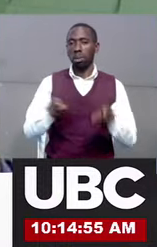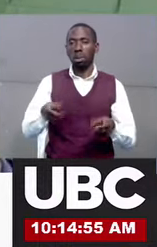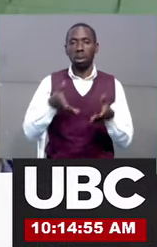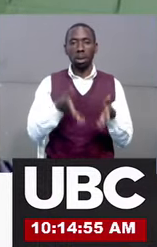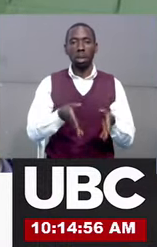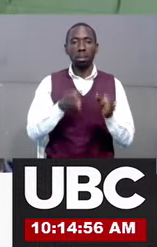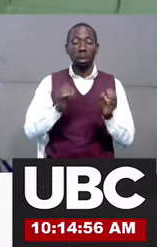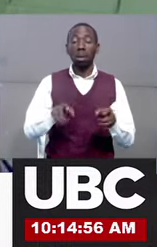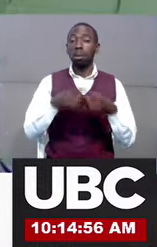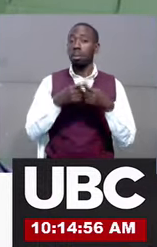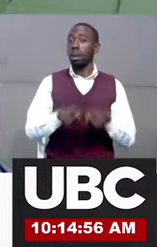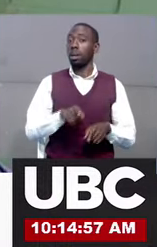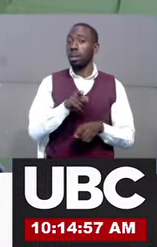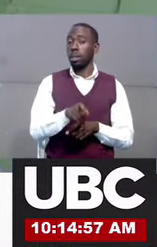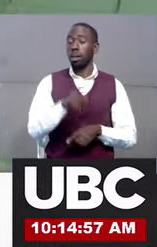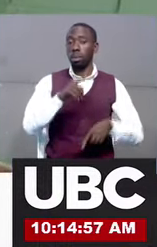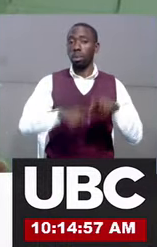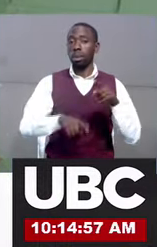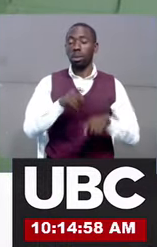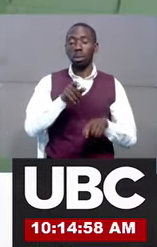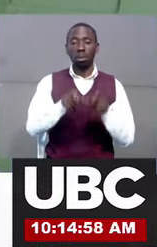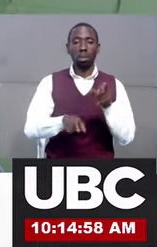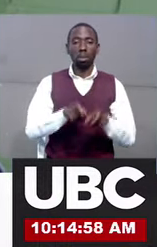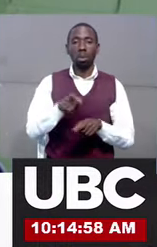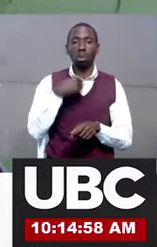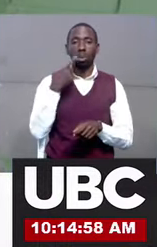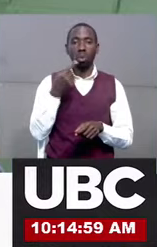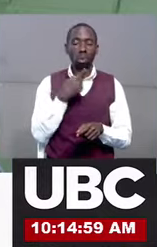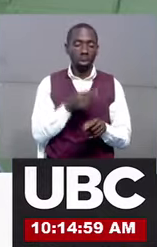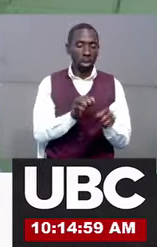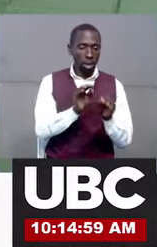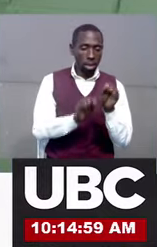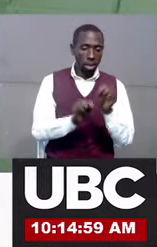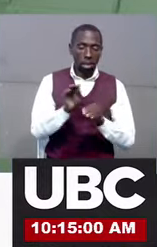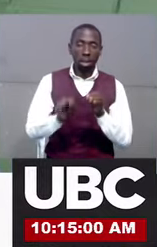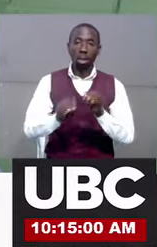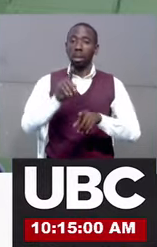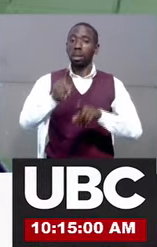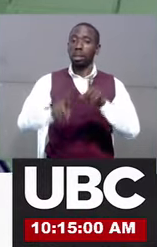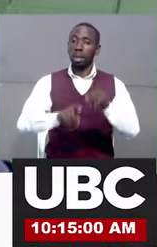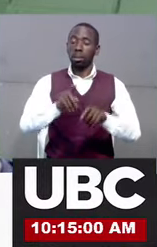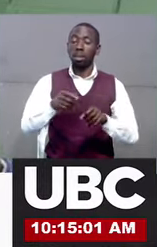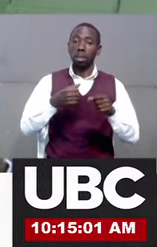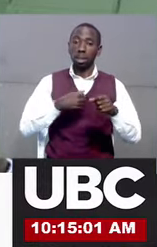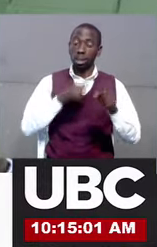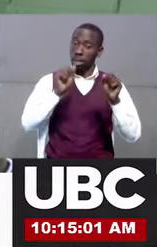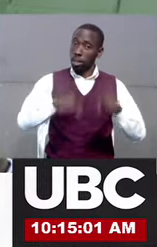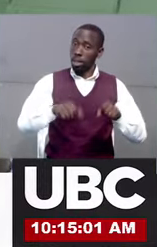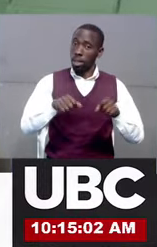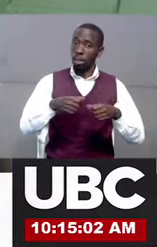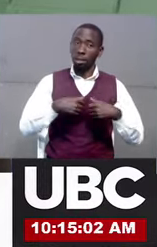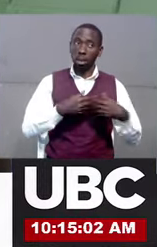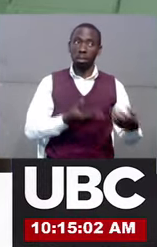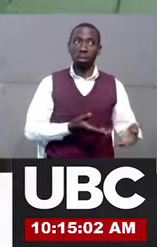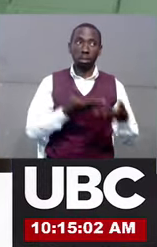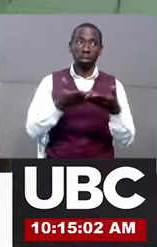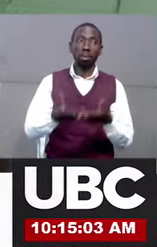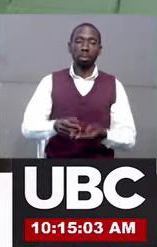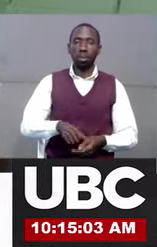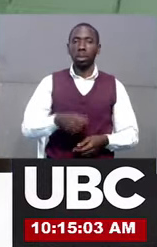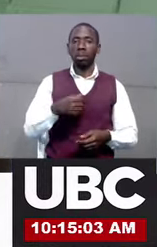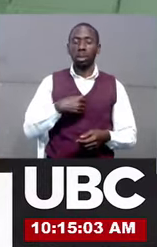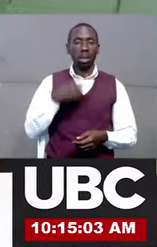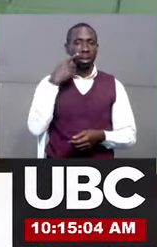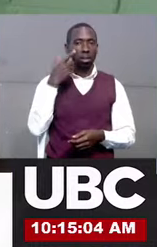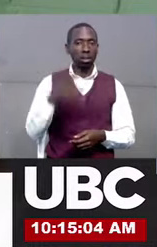they are politicians who set exams. Yes, I will come here and lay. I saw a party